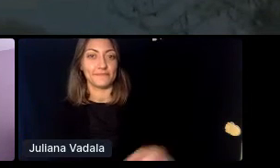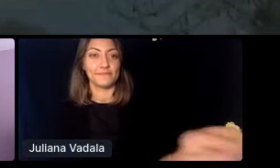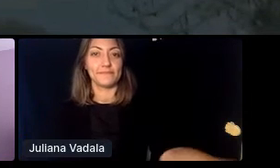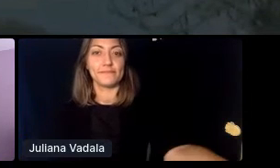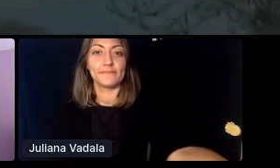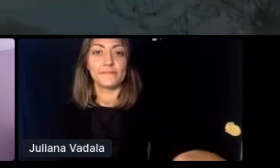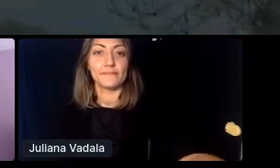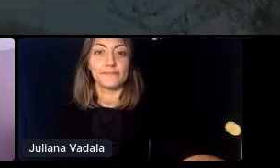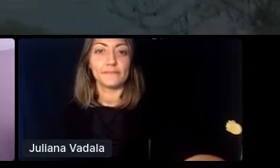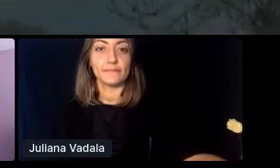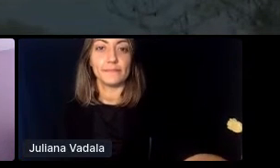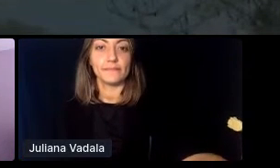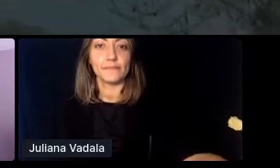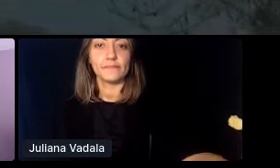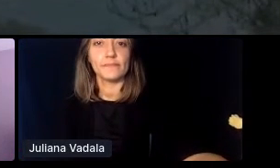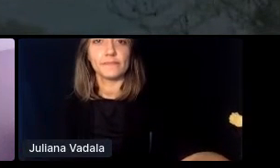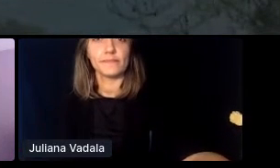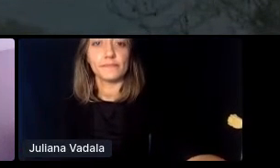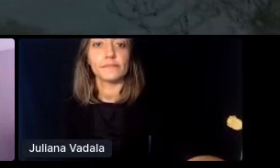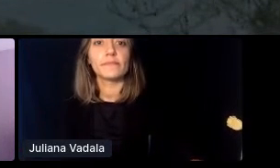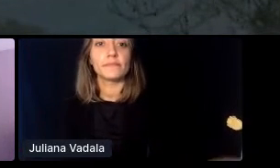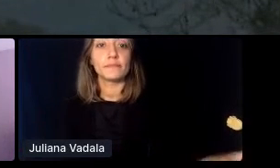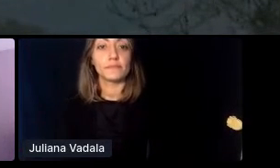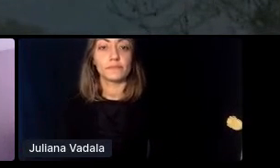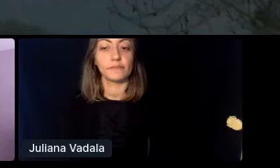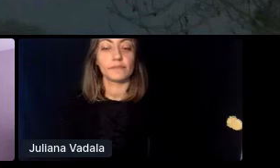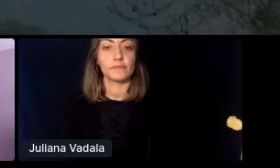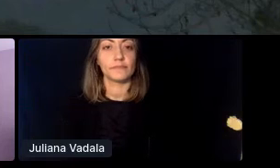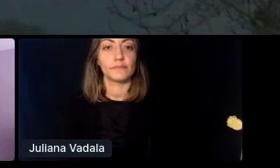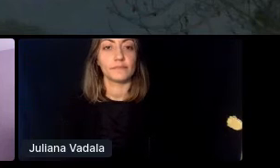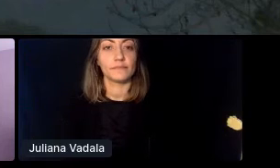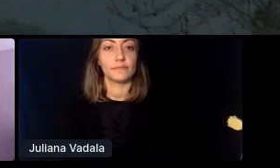Okay, so here we go.